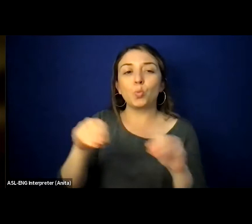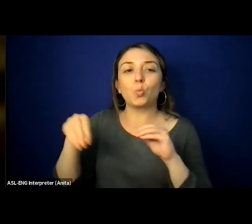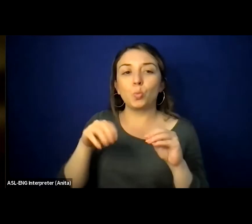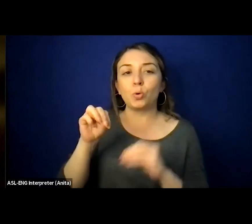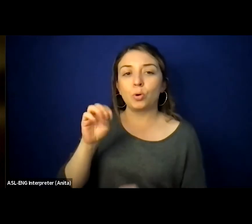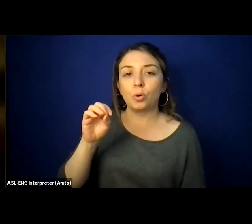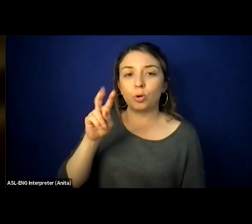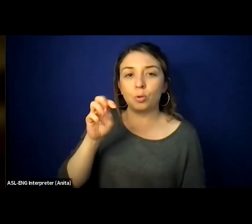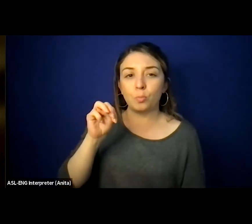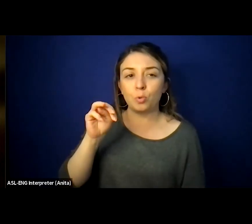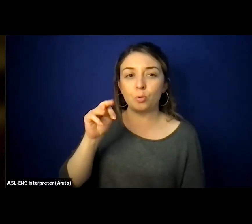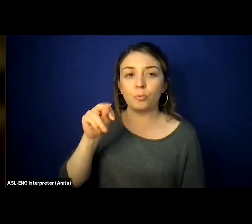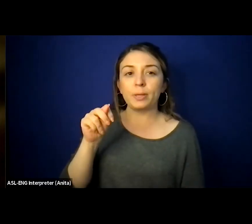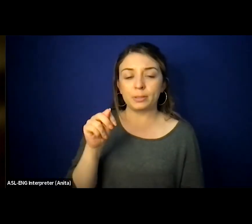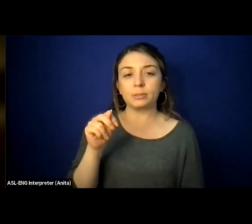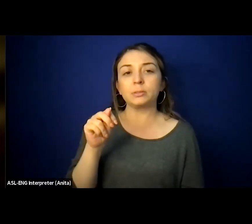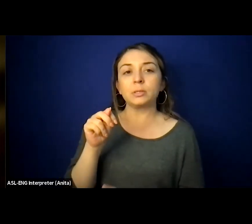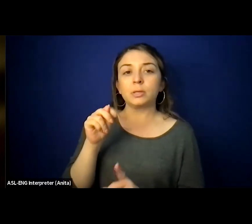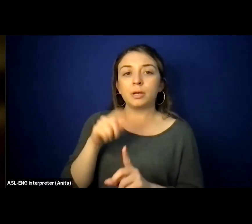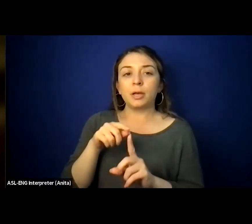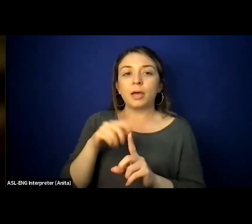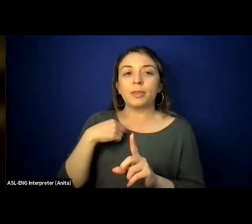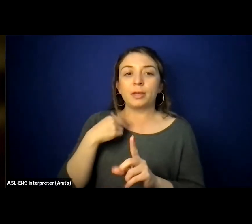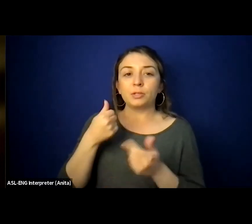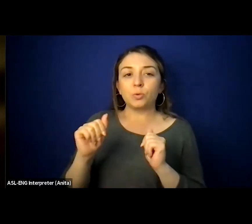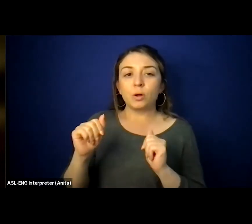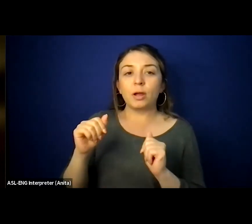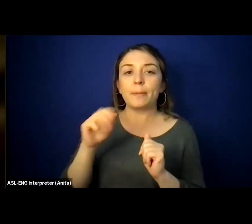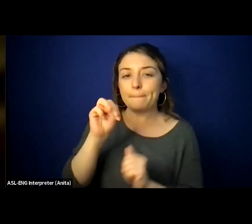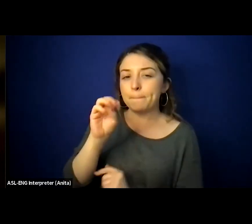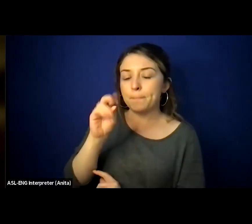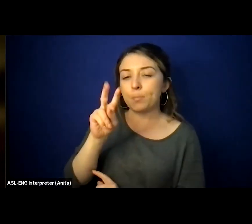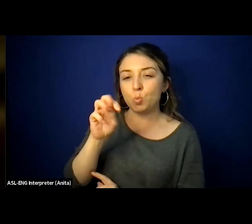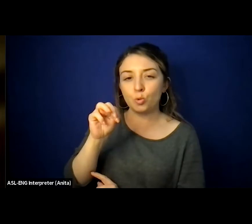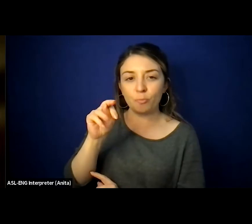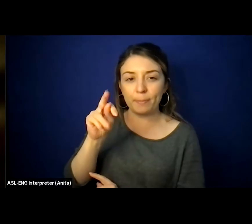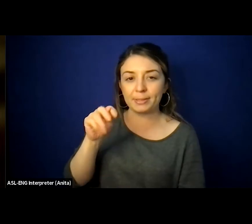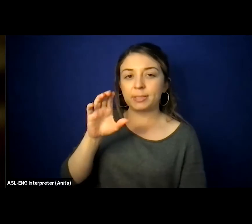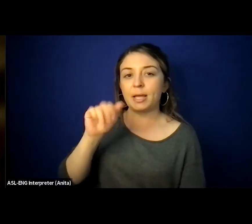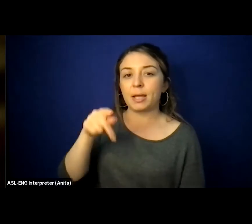Washington. And this describes and is used to understand the harmful